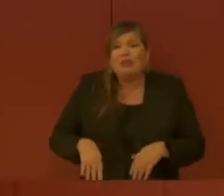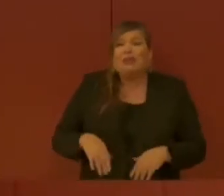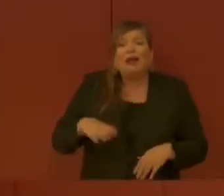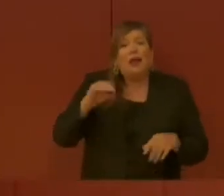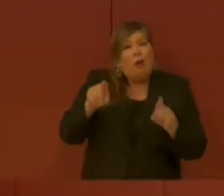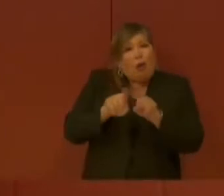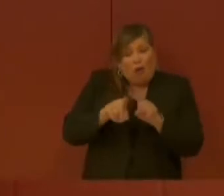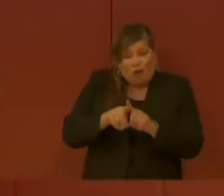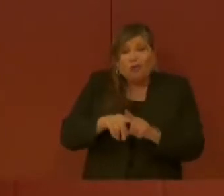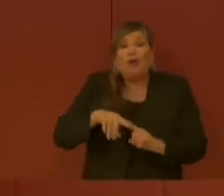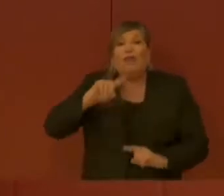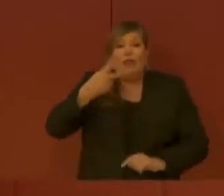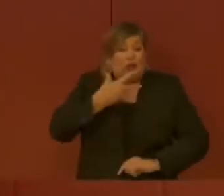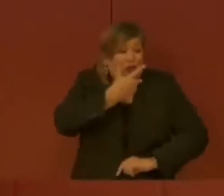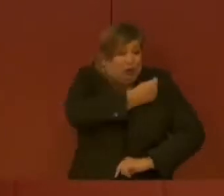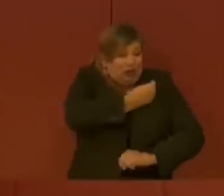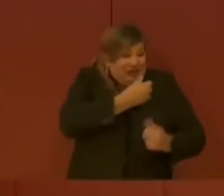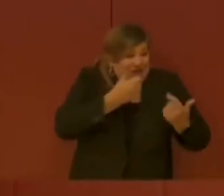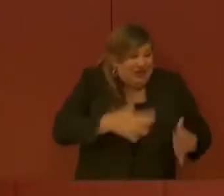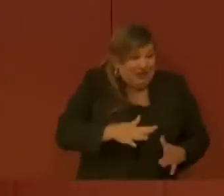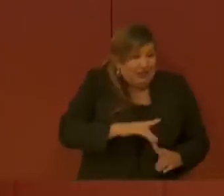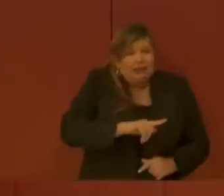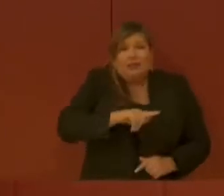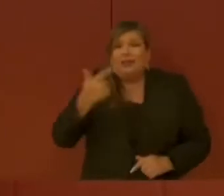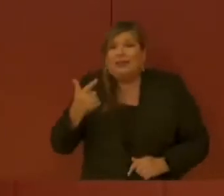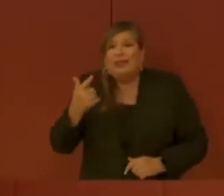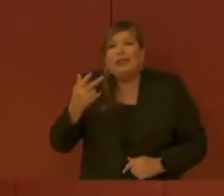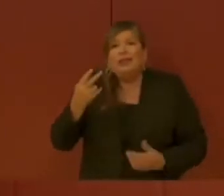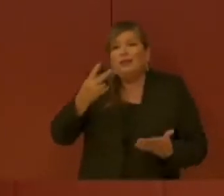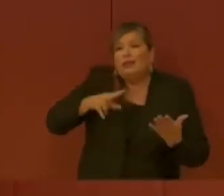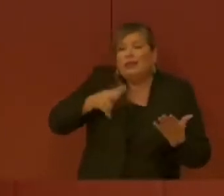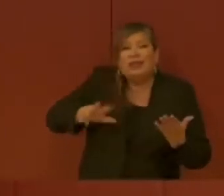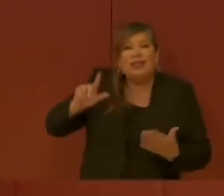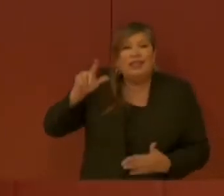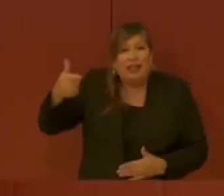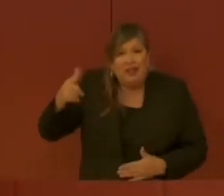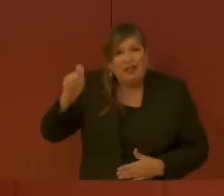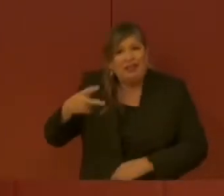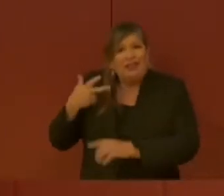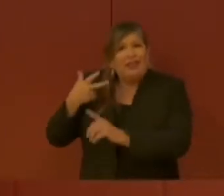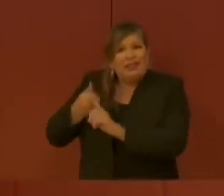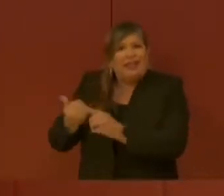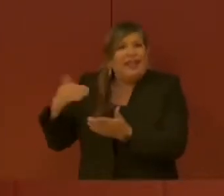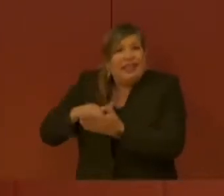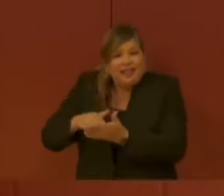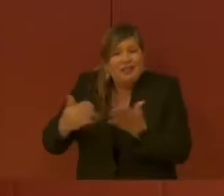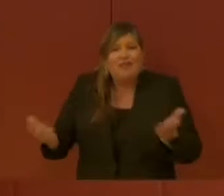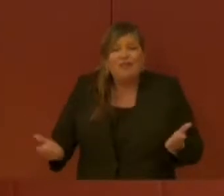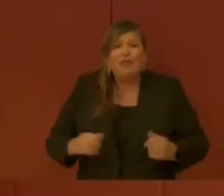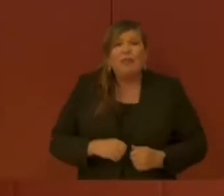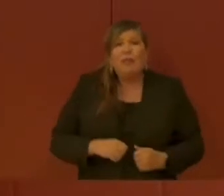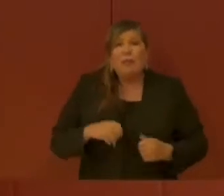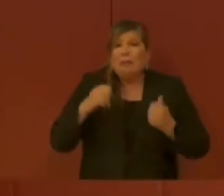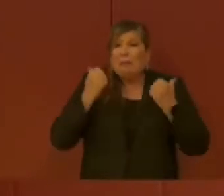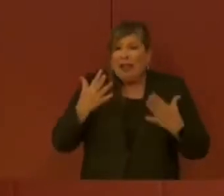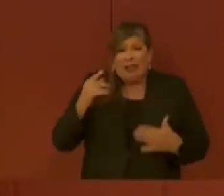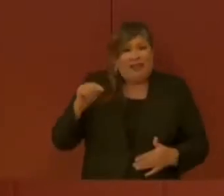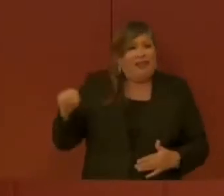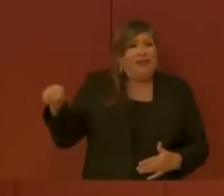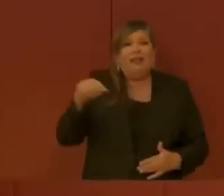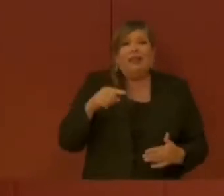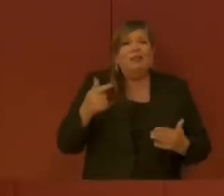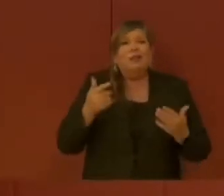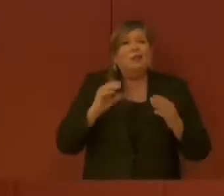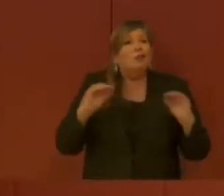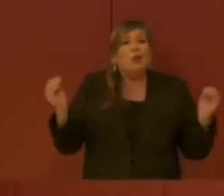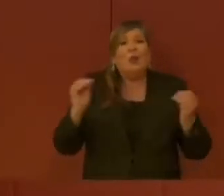is necessary as the list goes on. Some of these folks may not even have access to the internet, same as the capacity